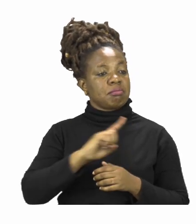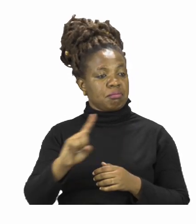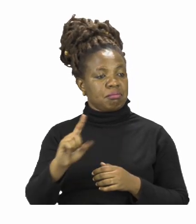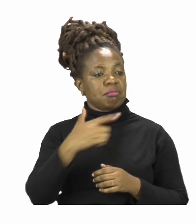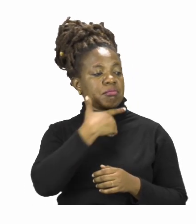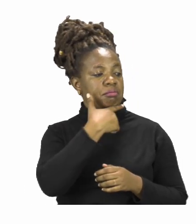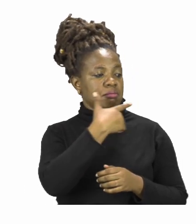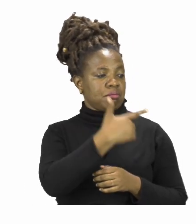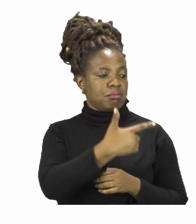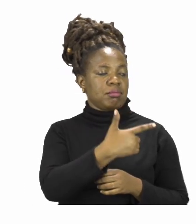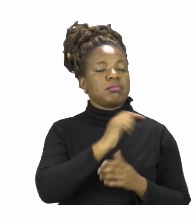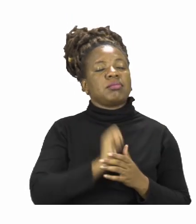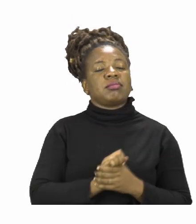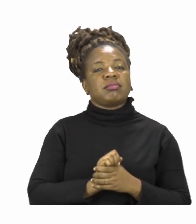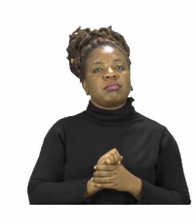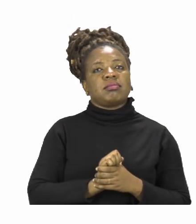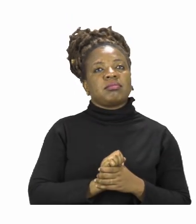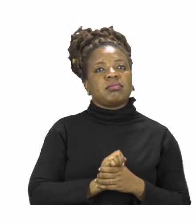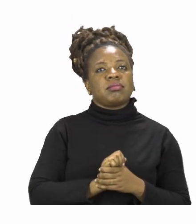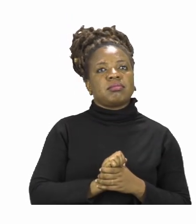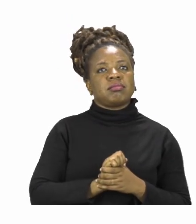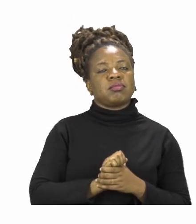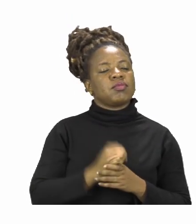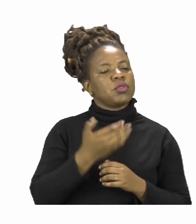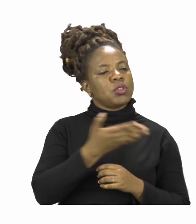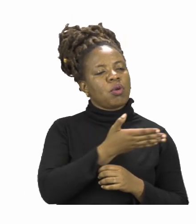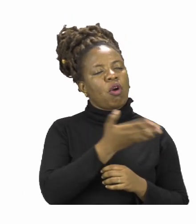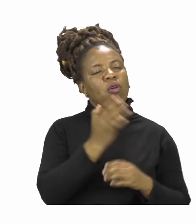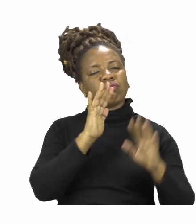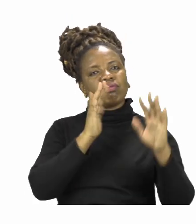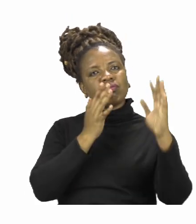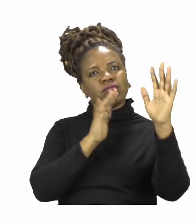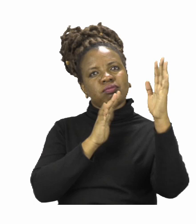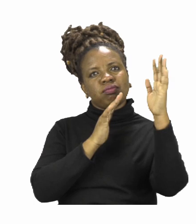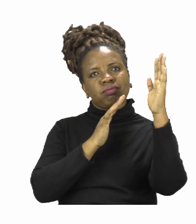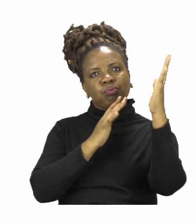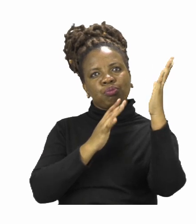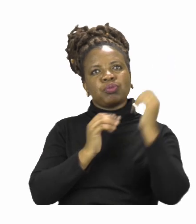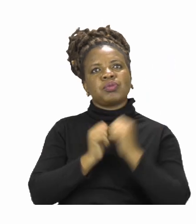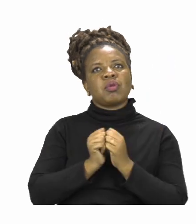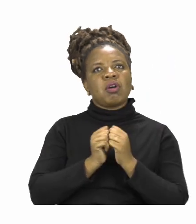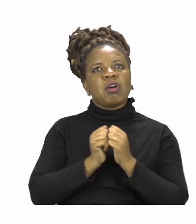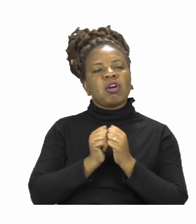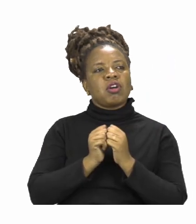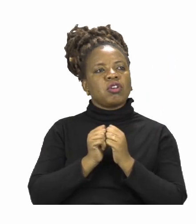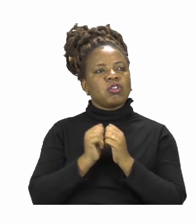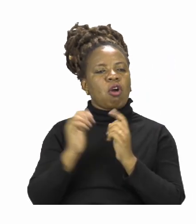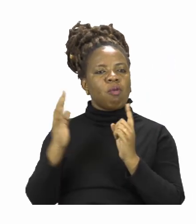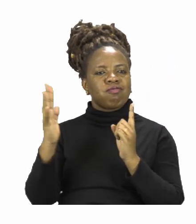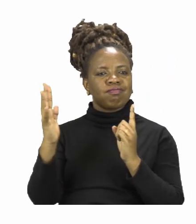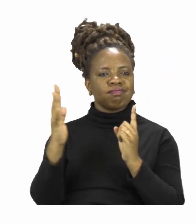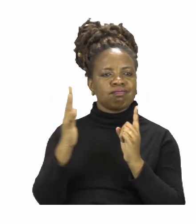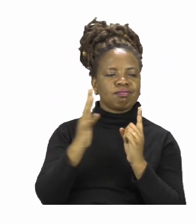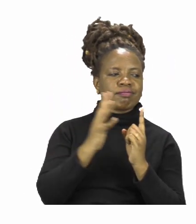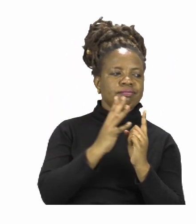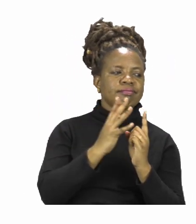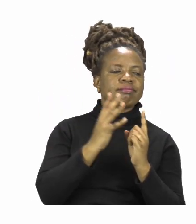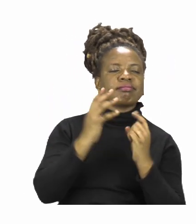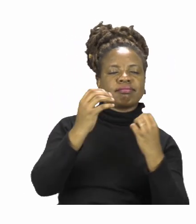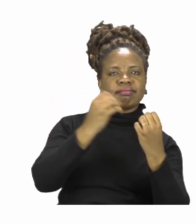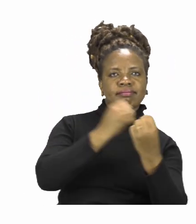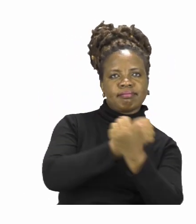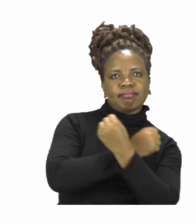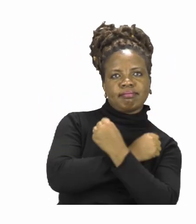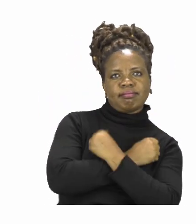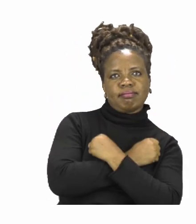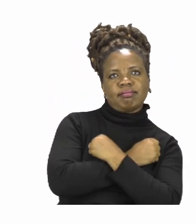Nekango. They all clapped their hands and went to Doris and hugged her. So now that